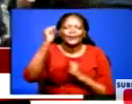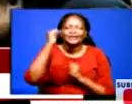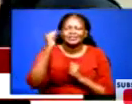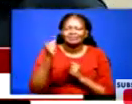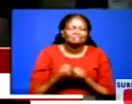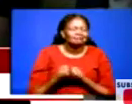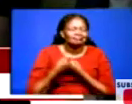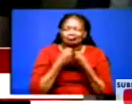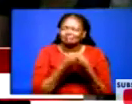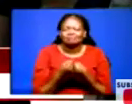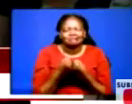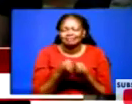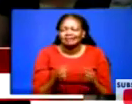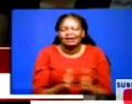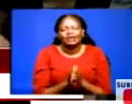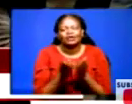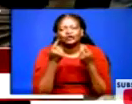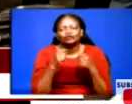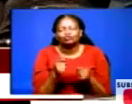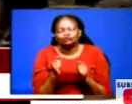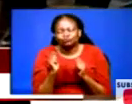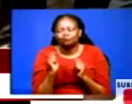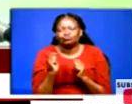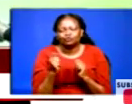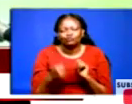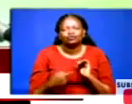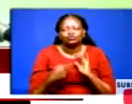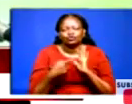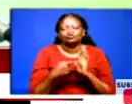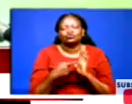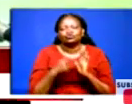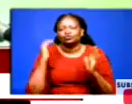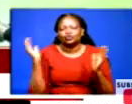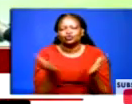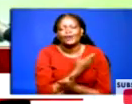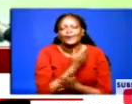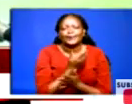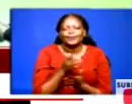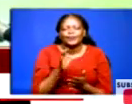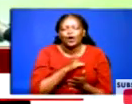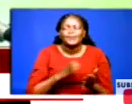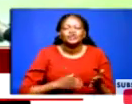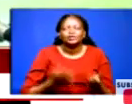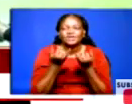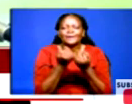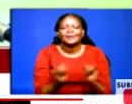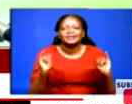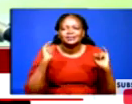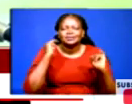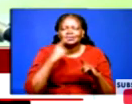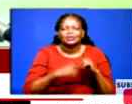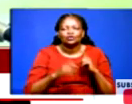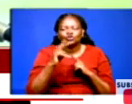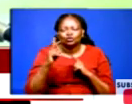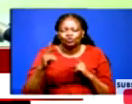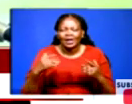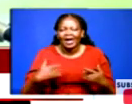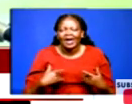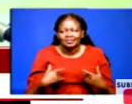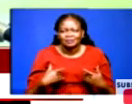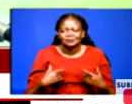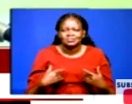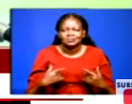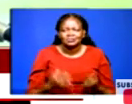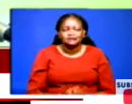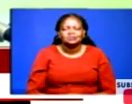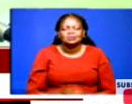challenge alongside attempts to erode the commission's independence. The 2022 general elections witnessed probably the gravest attempts